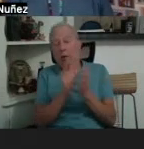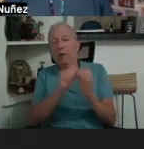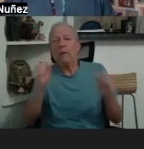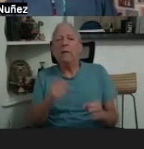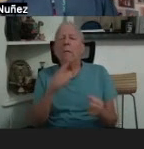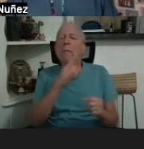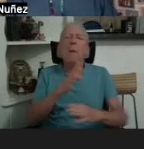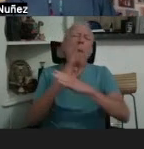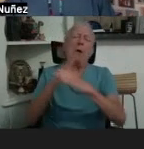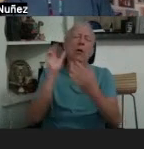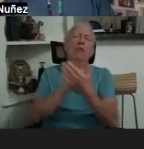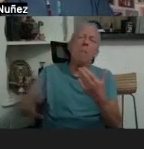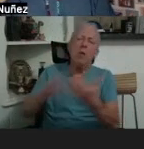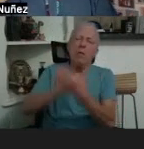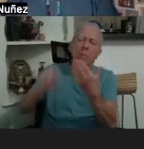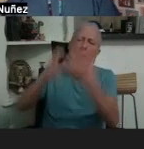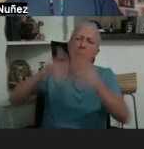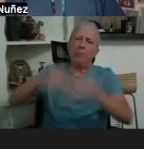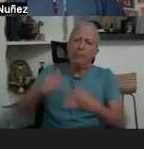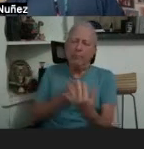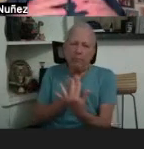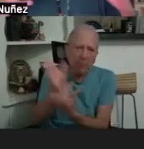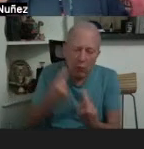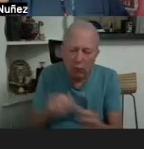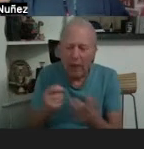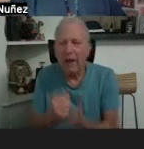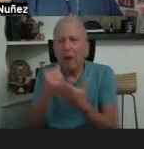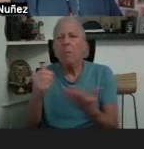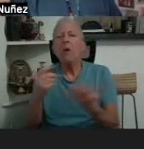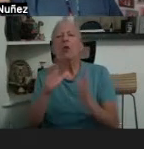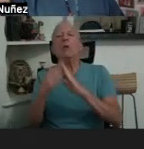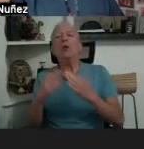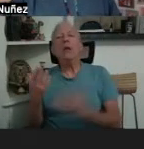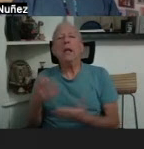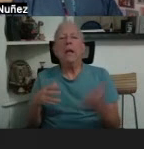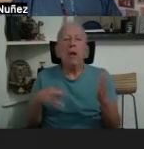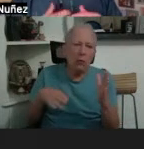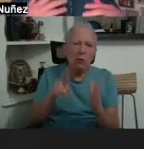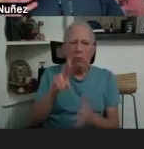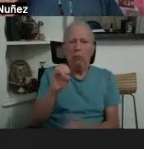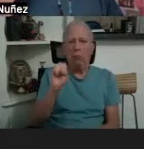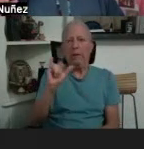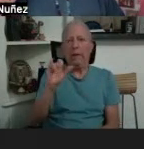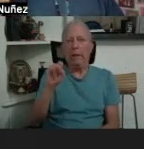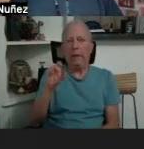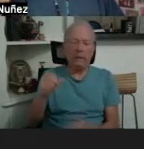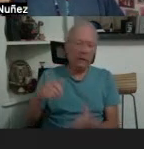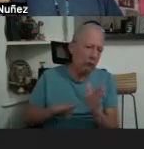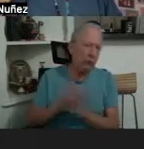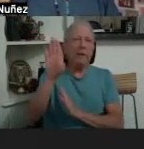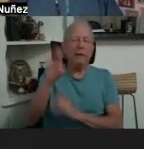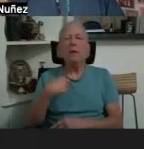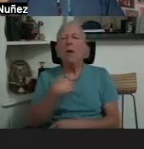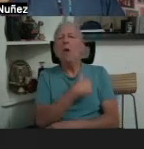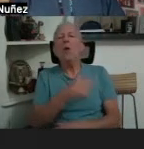creating replicable models for community resilience. We're going to be talking about some big ideas today, but even though we're going to be talking about big